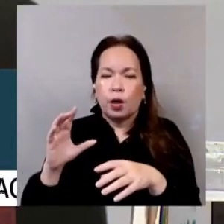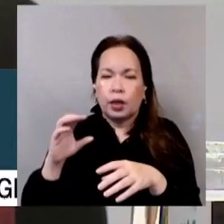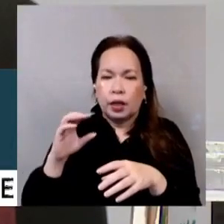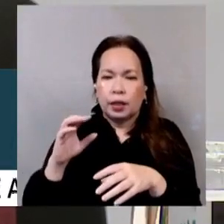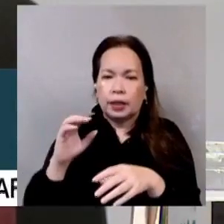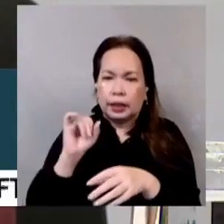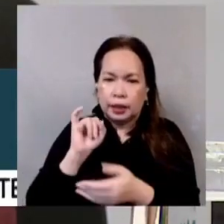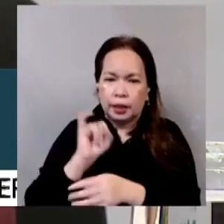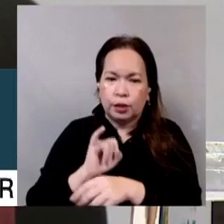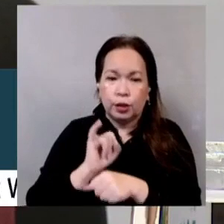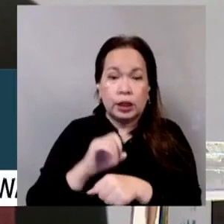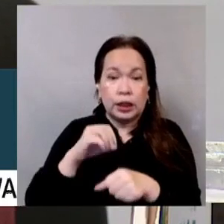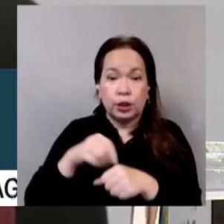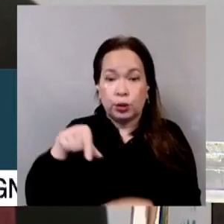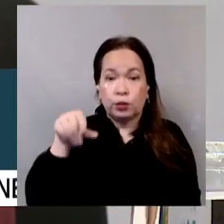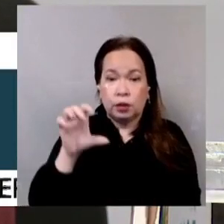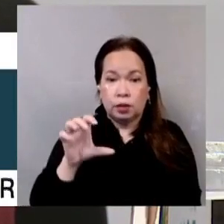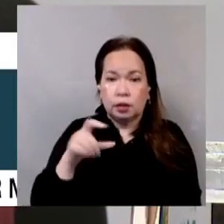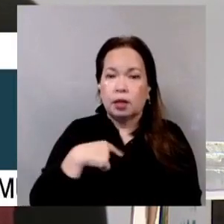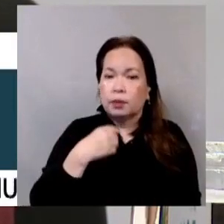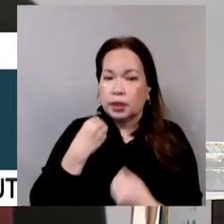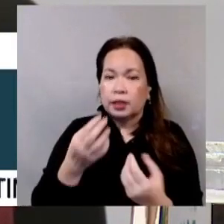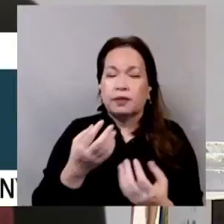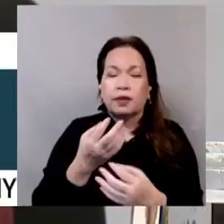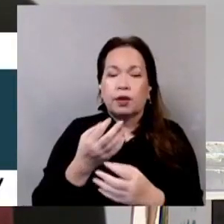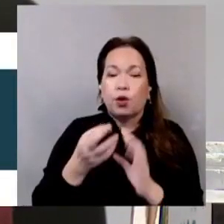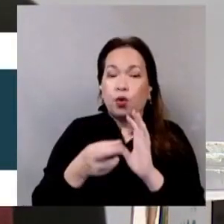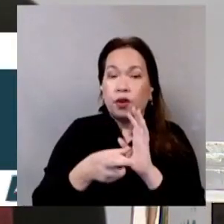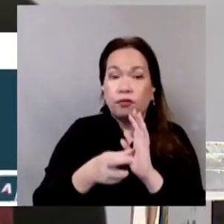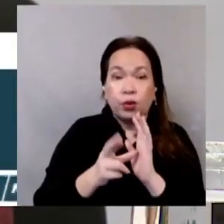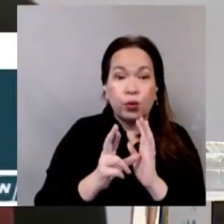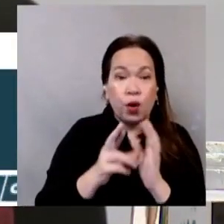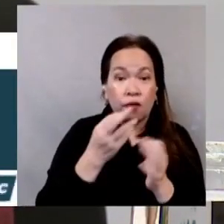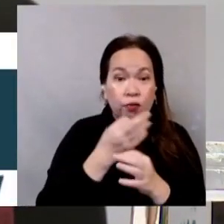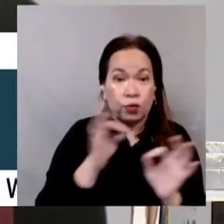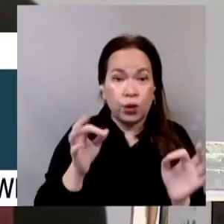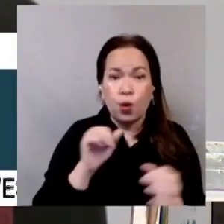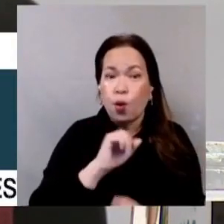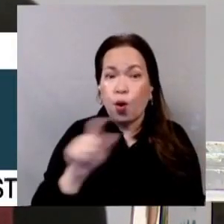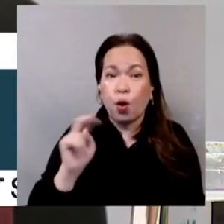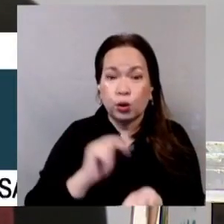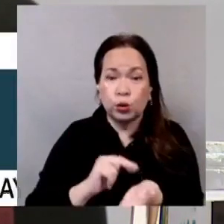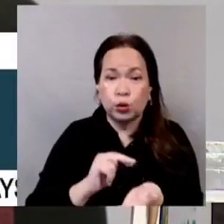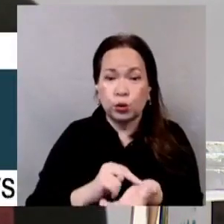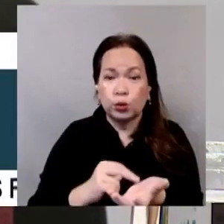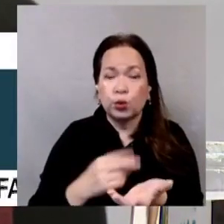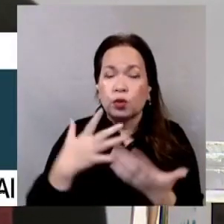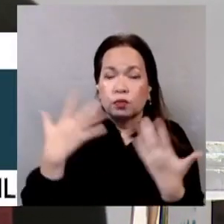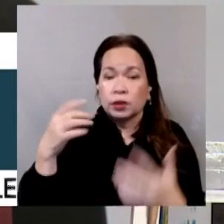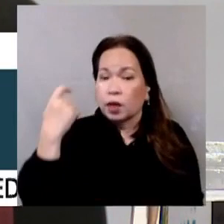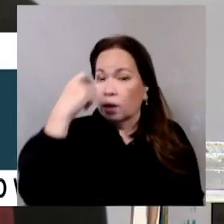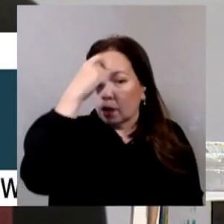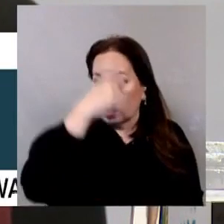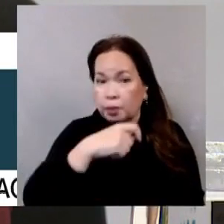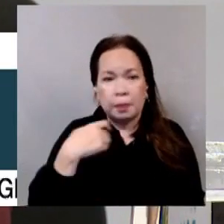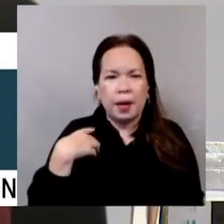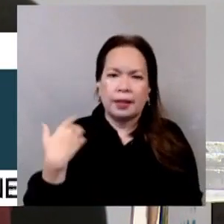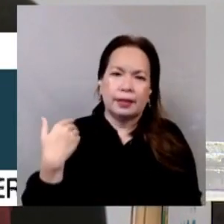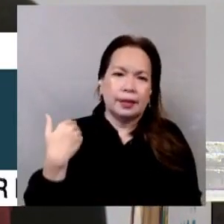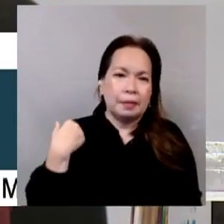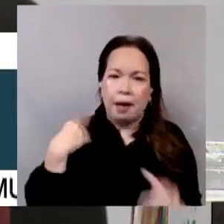giving full review to all nurses who graduated but are not yet